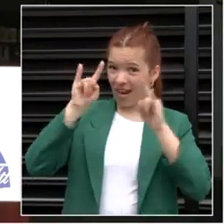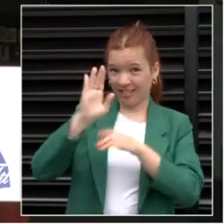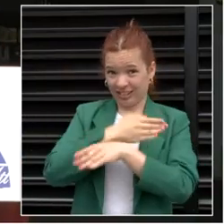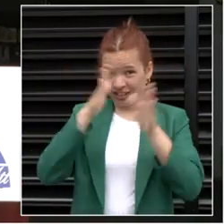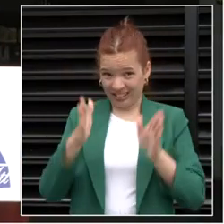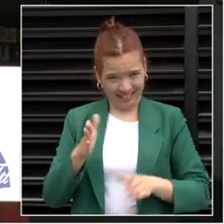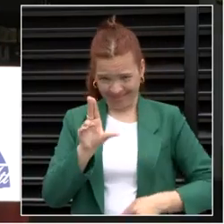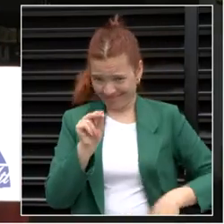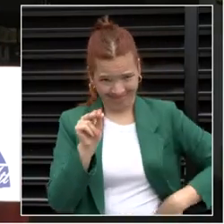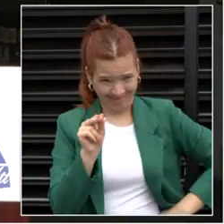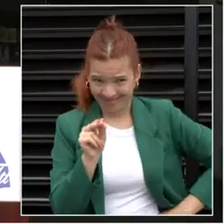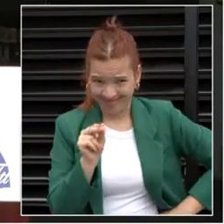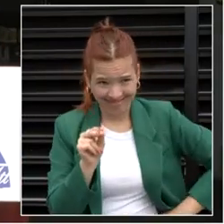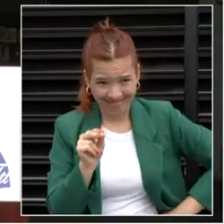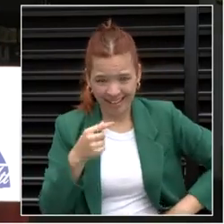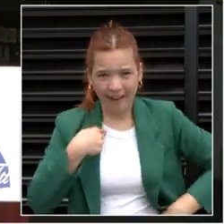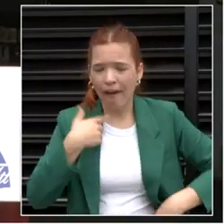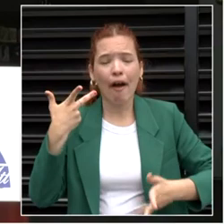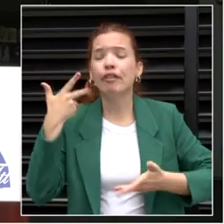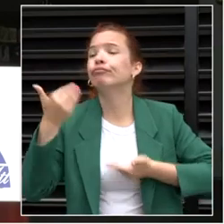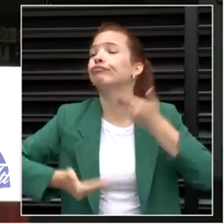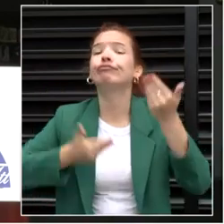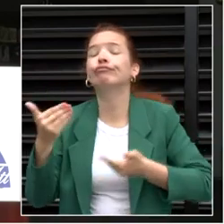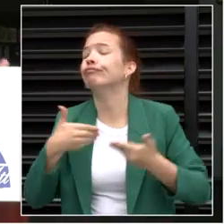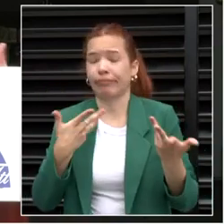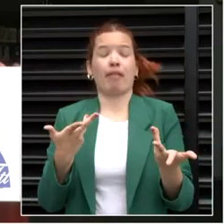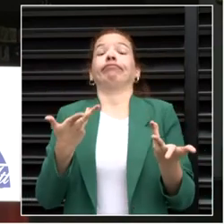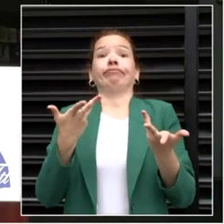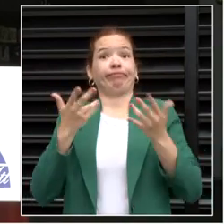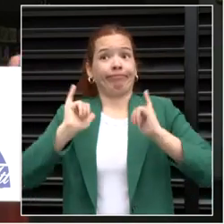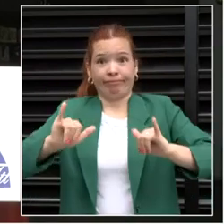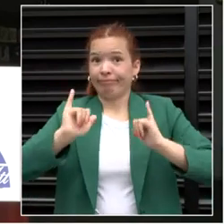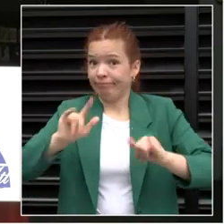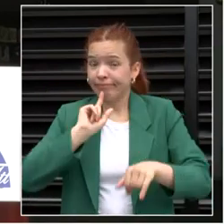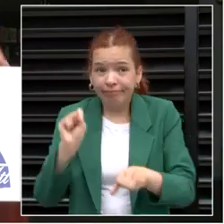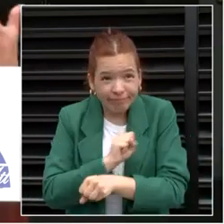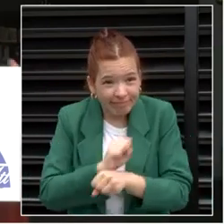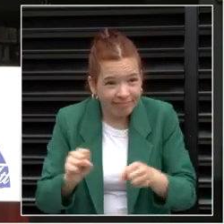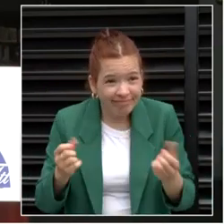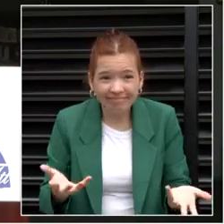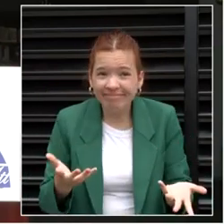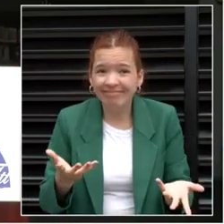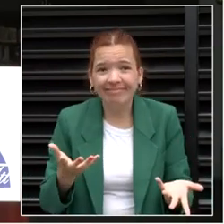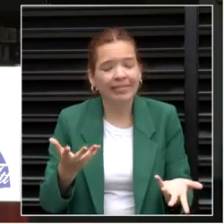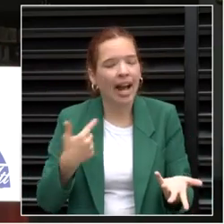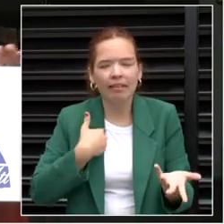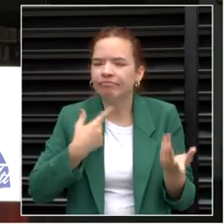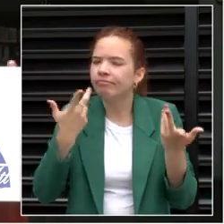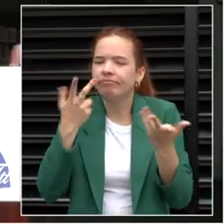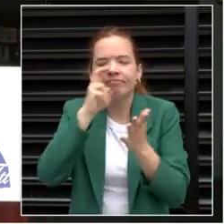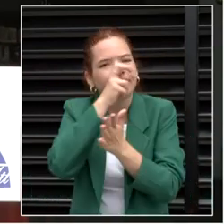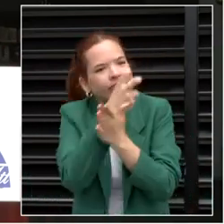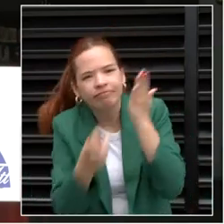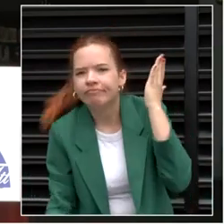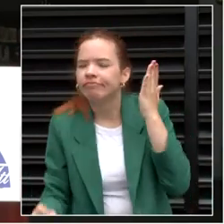it because we had to, because we love to do it, and we love to do it with the